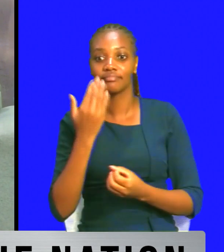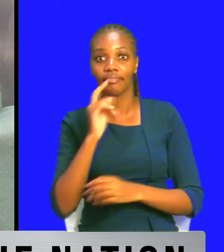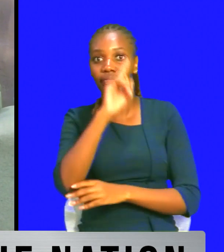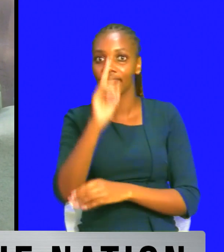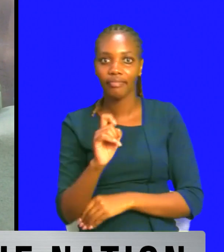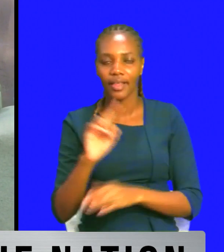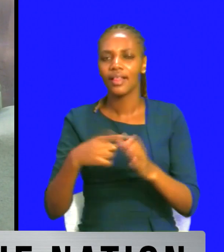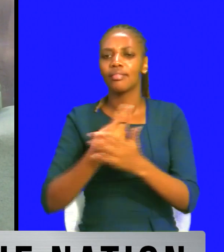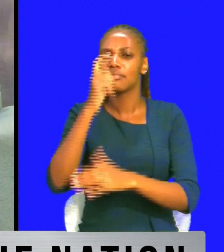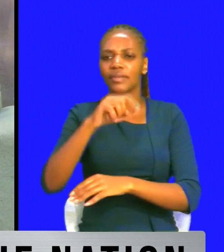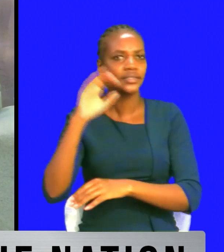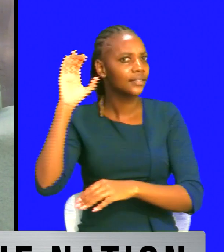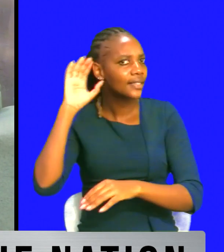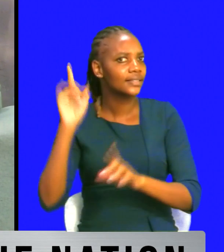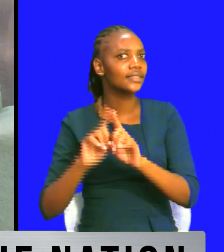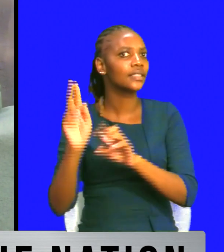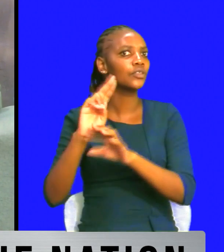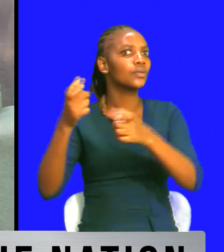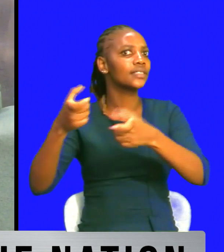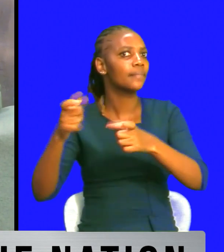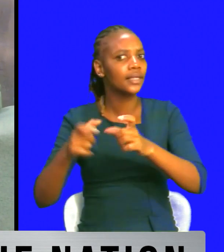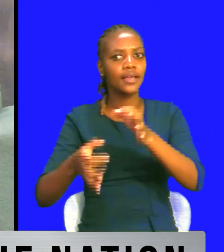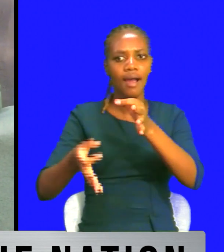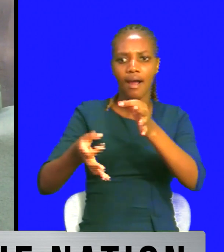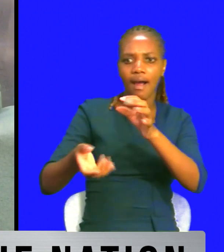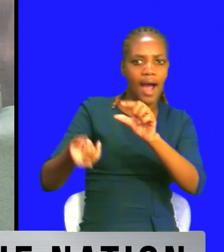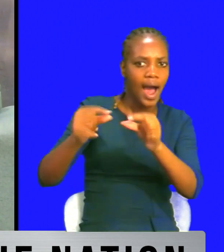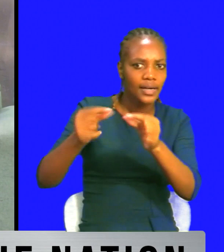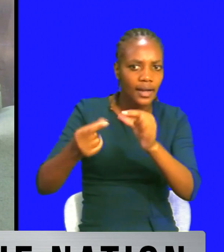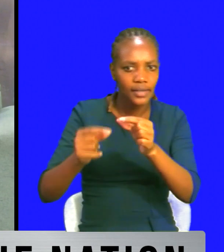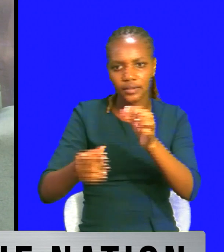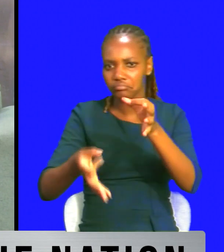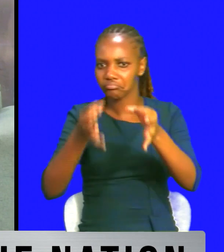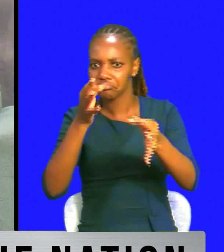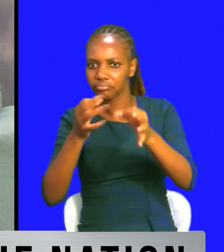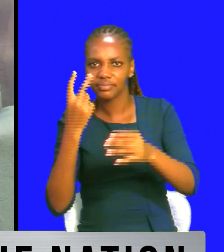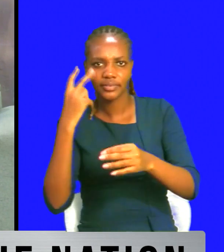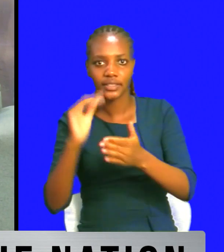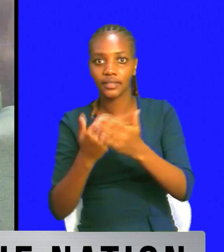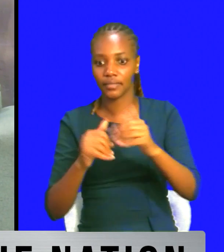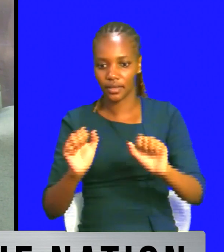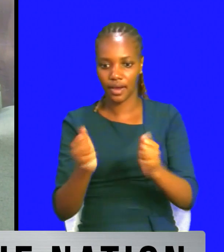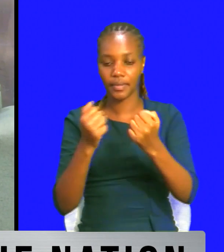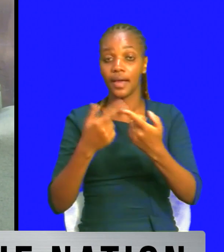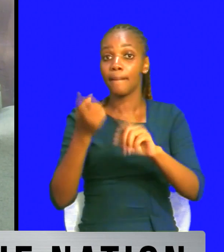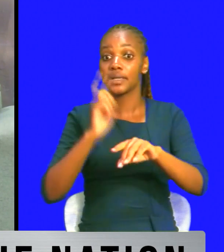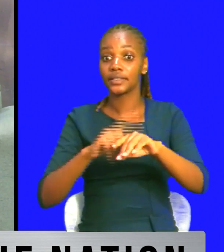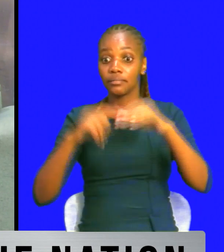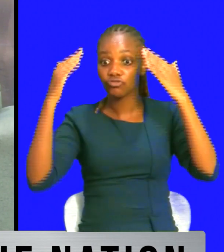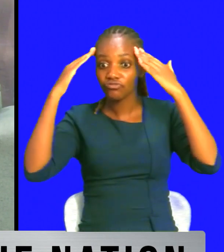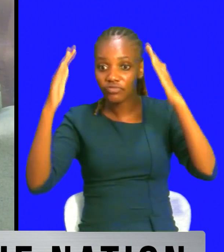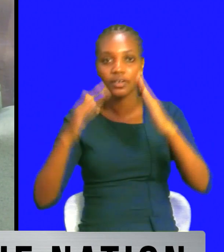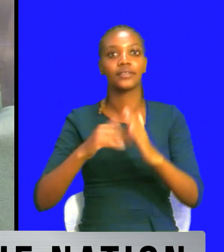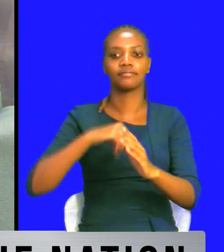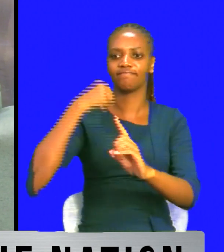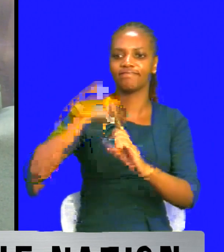be able to listen and use the media, analyze some of those things, and know that there is something that is going on. But when you stifle the media, what you're